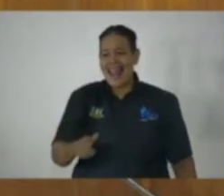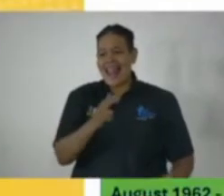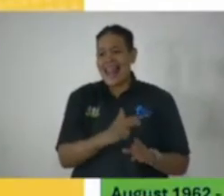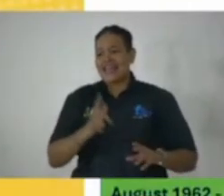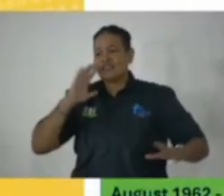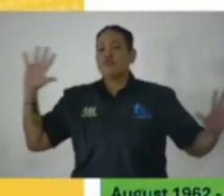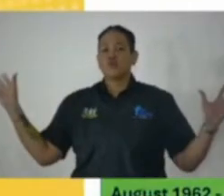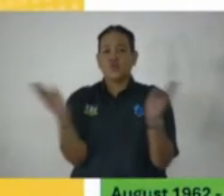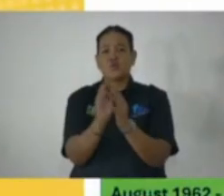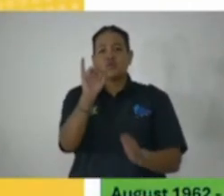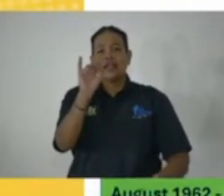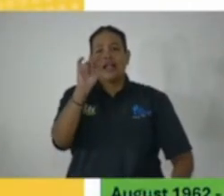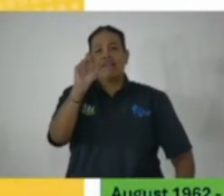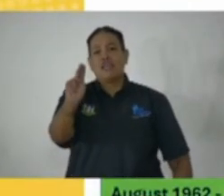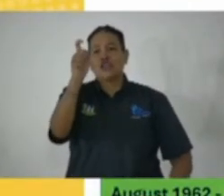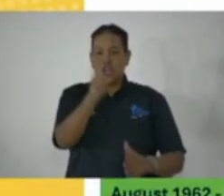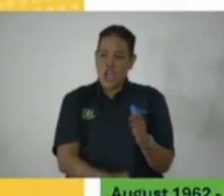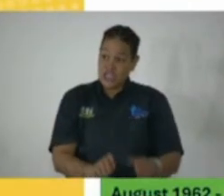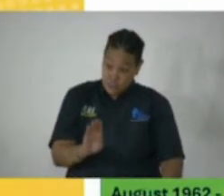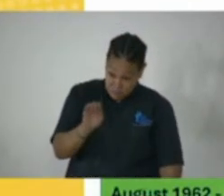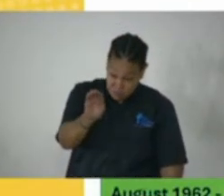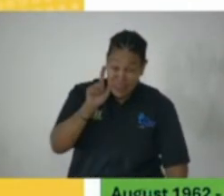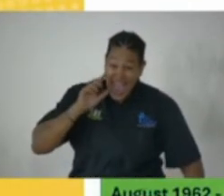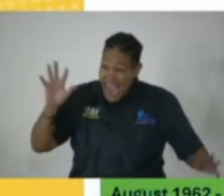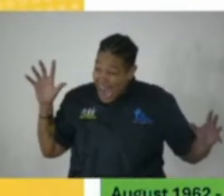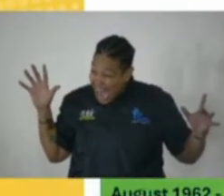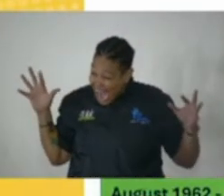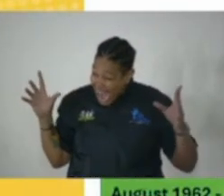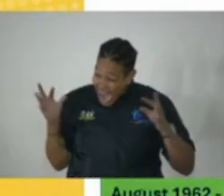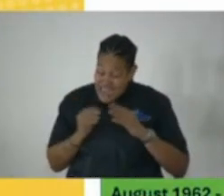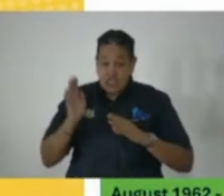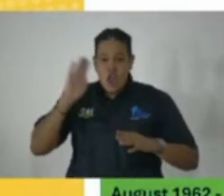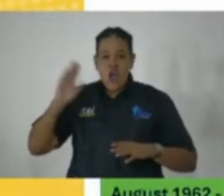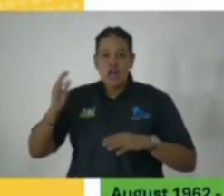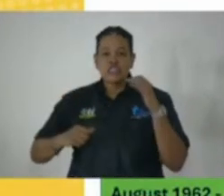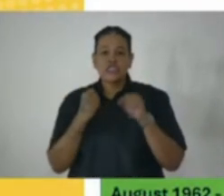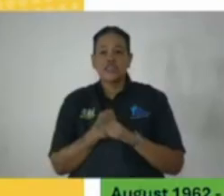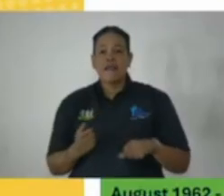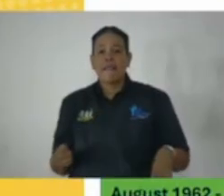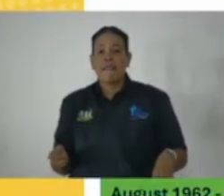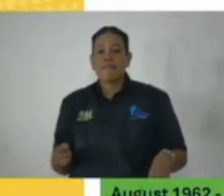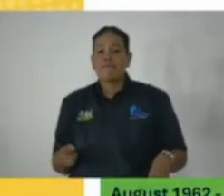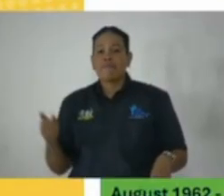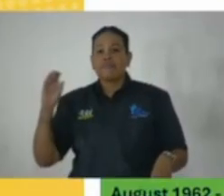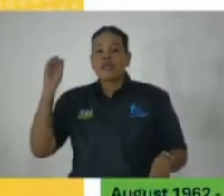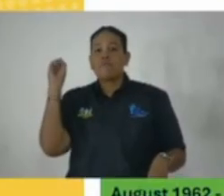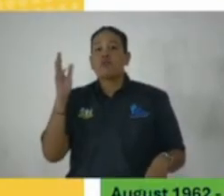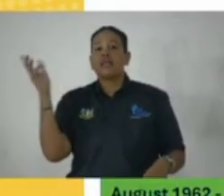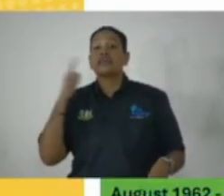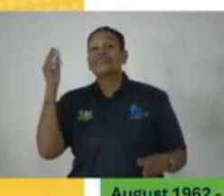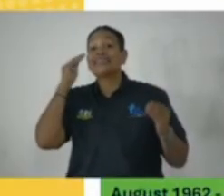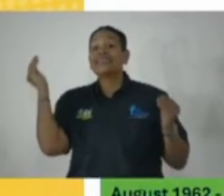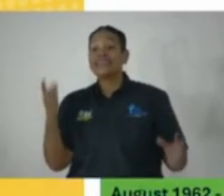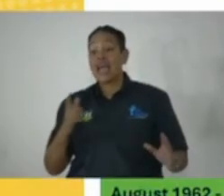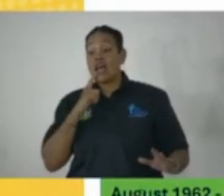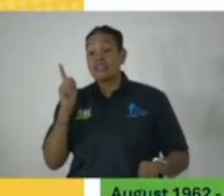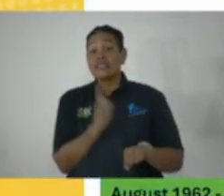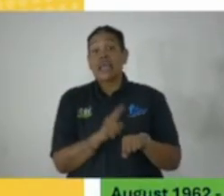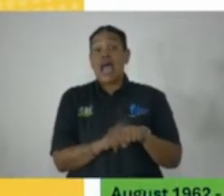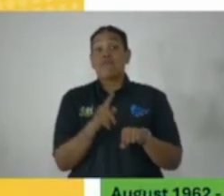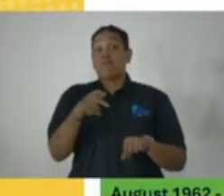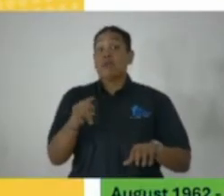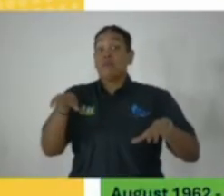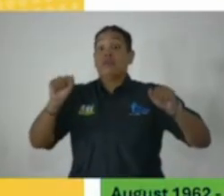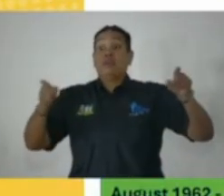total inflation, which is the addition of all the years of inflation. It was put there to indicate that there was a period of